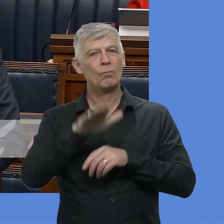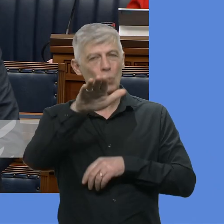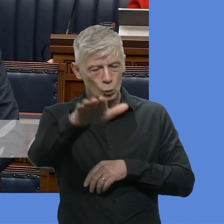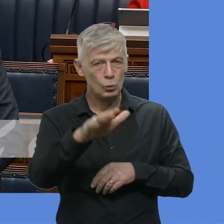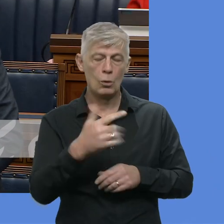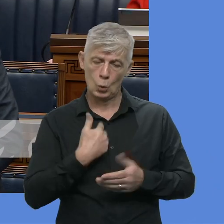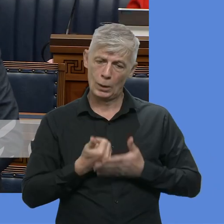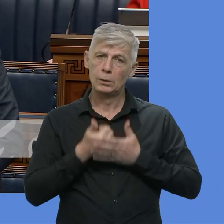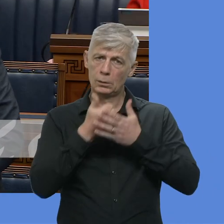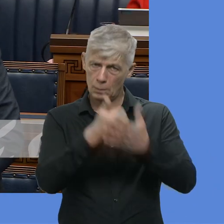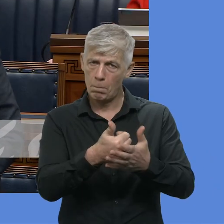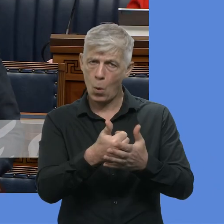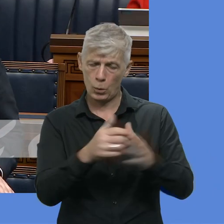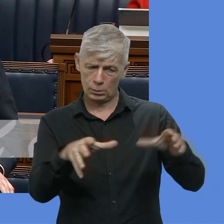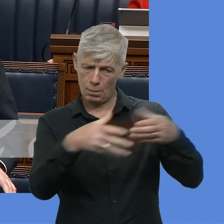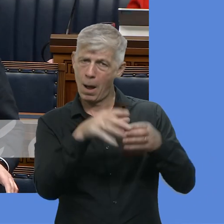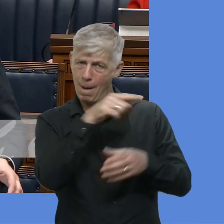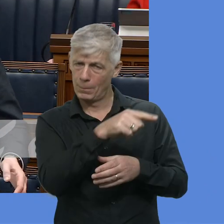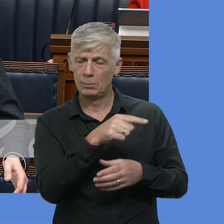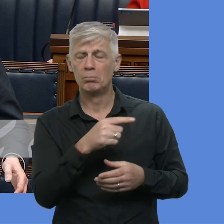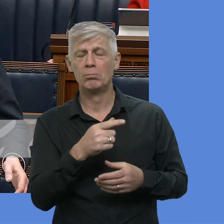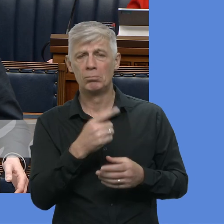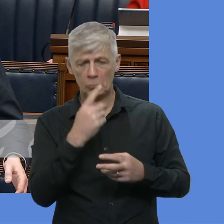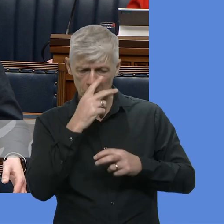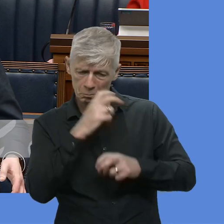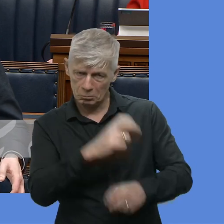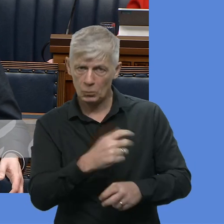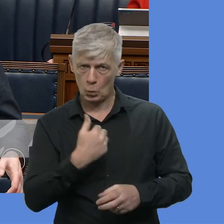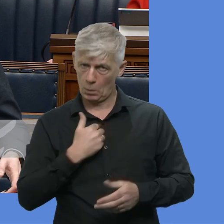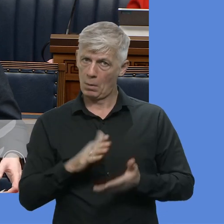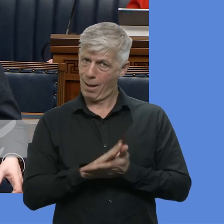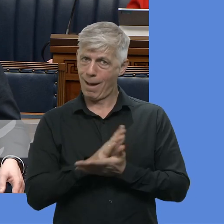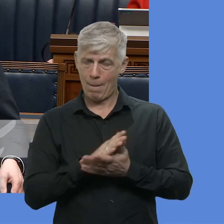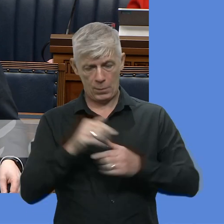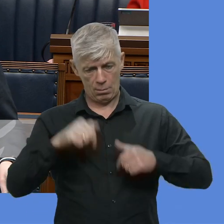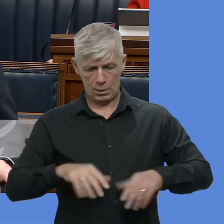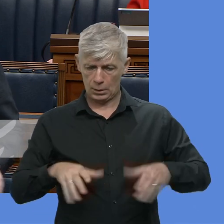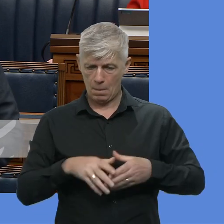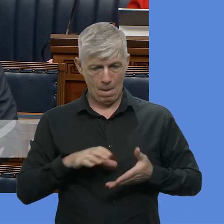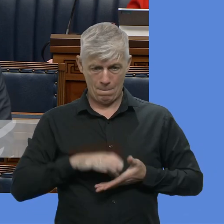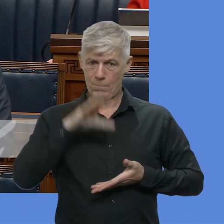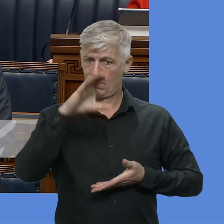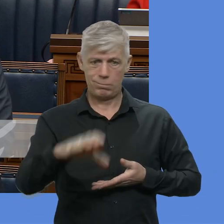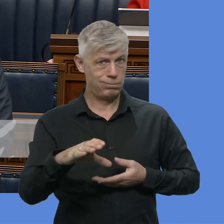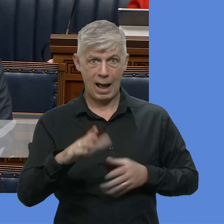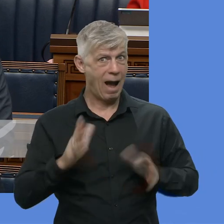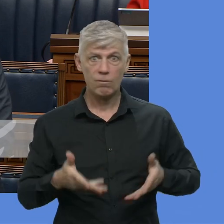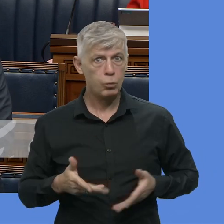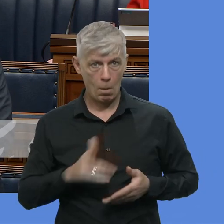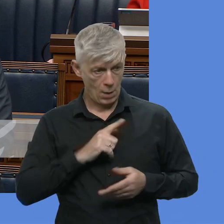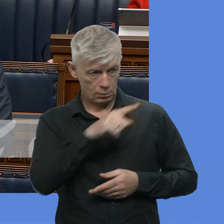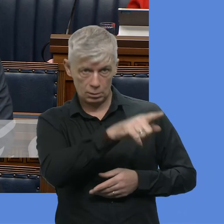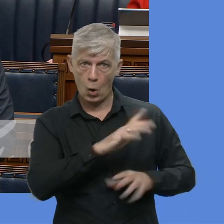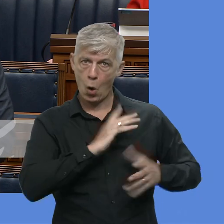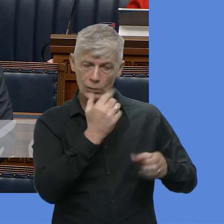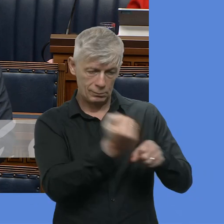support the Department of Infrastructure in that, because I would be quite happy if this department did not pay out anything from that fund,